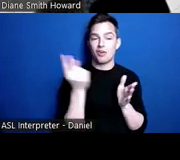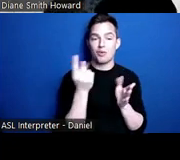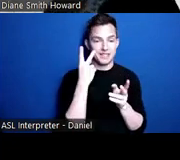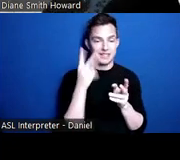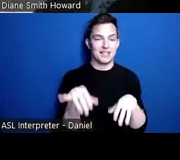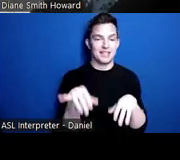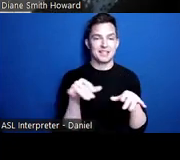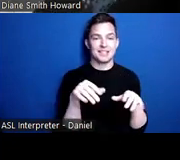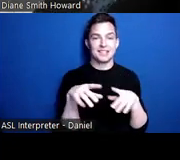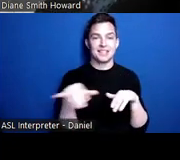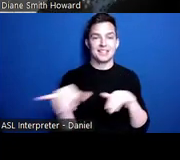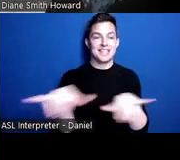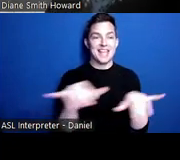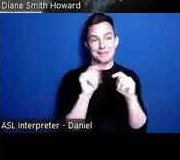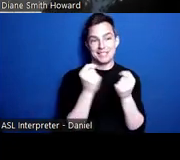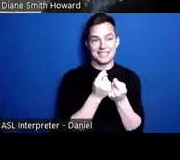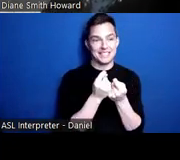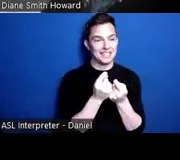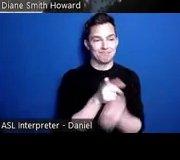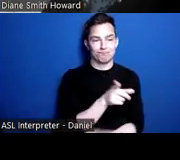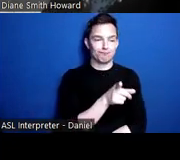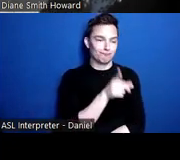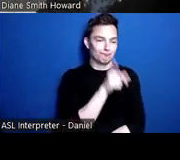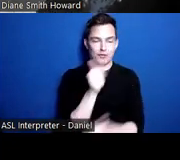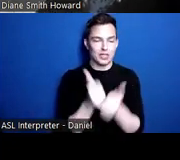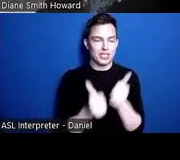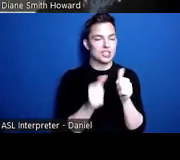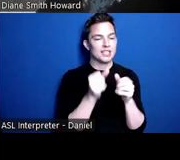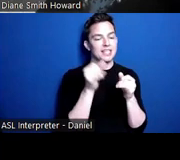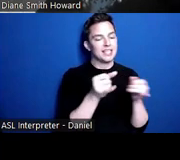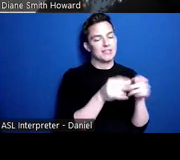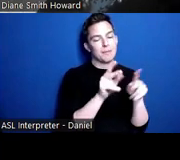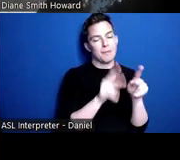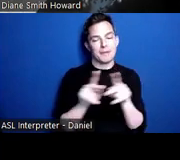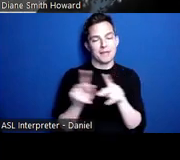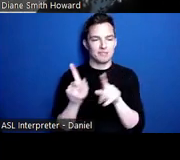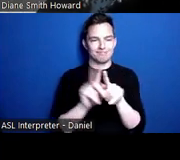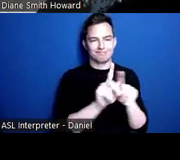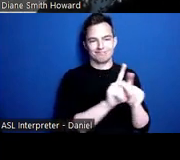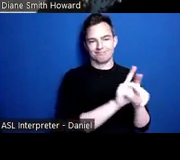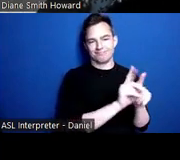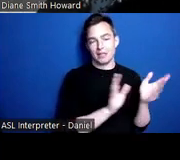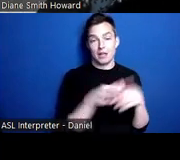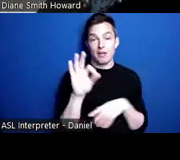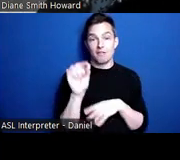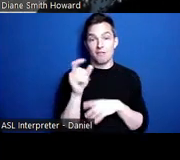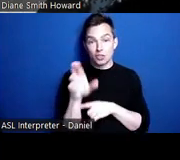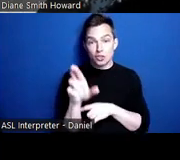tune for each individual kind of population. And the foster care,